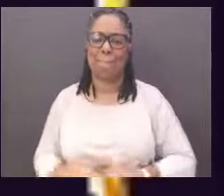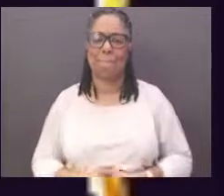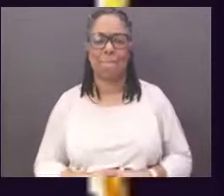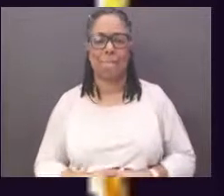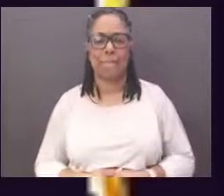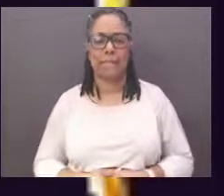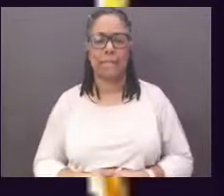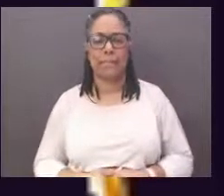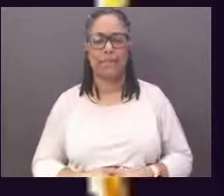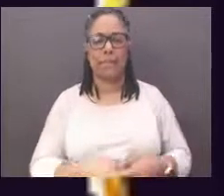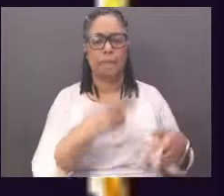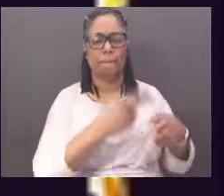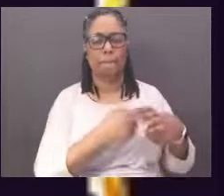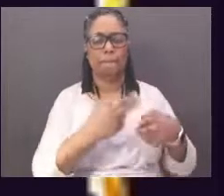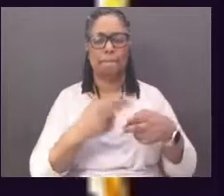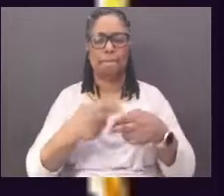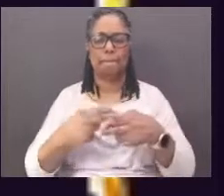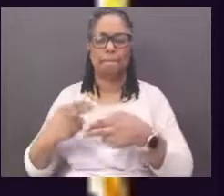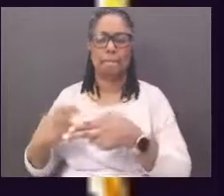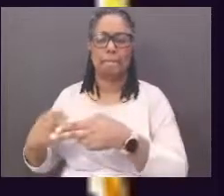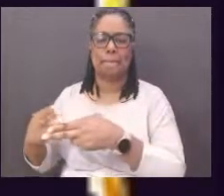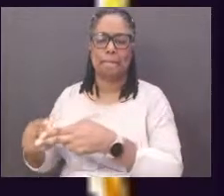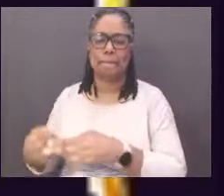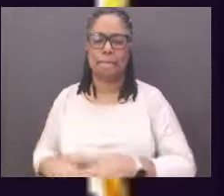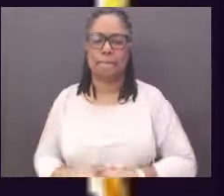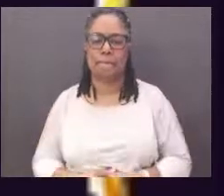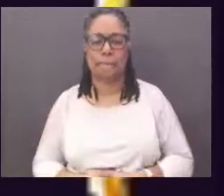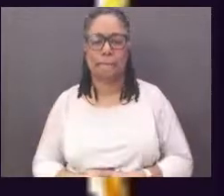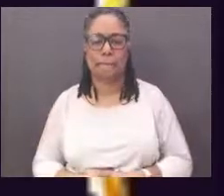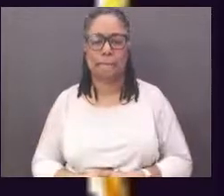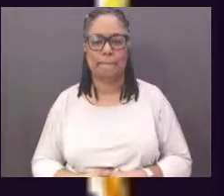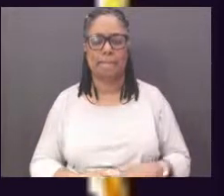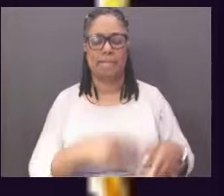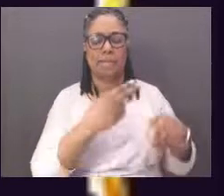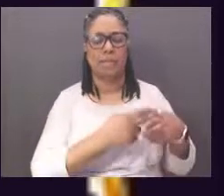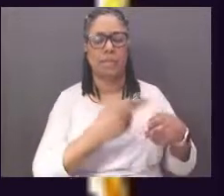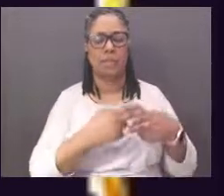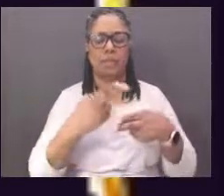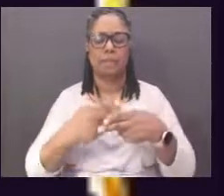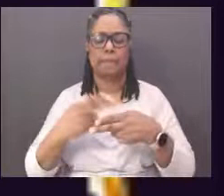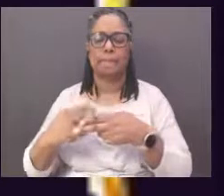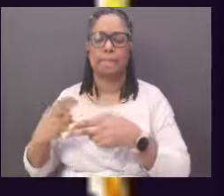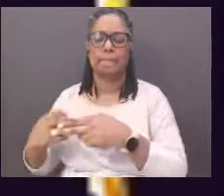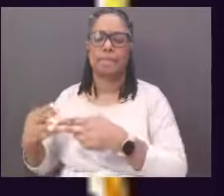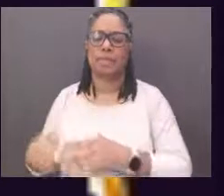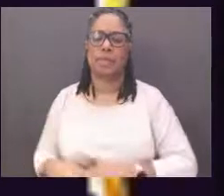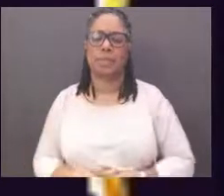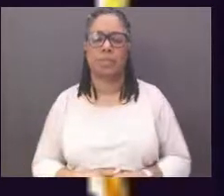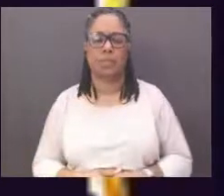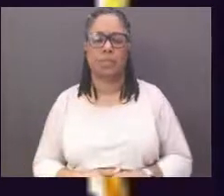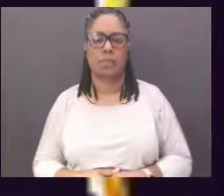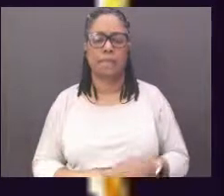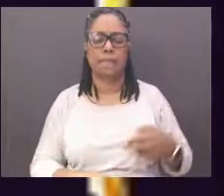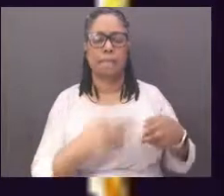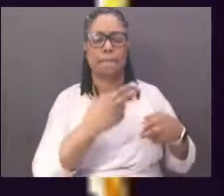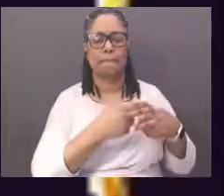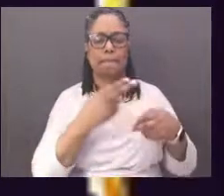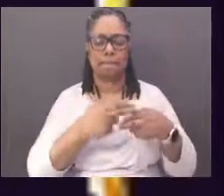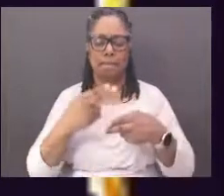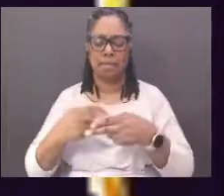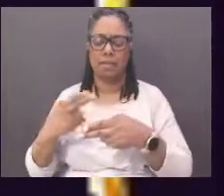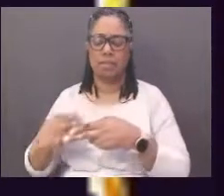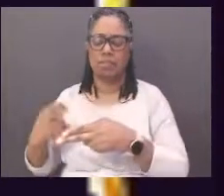Dorcas Craven, Dorothy Taylor, Larry Shores, Lenny Harris, Marzilla Broadnax, Nicole Bowman, Jesse Level, Andrew Brownlee, her